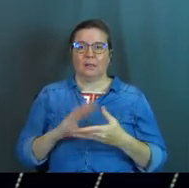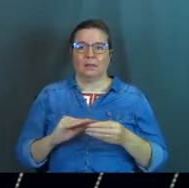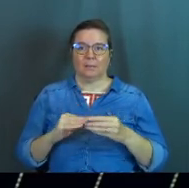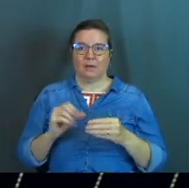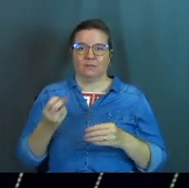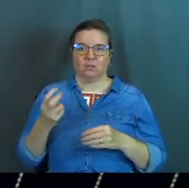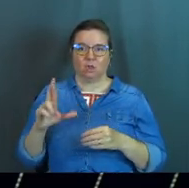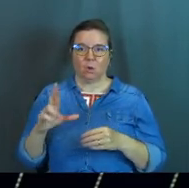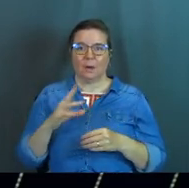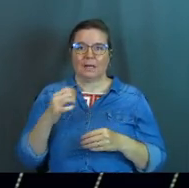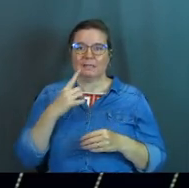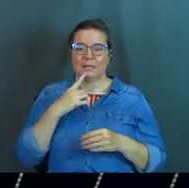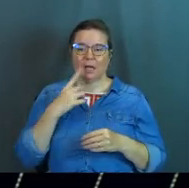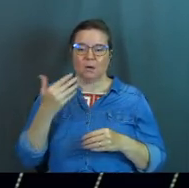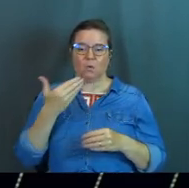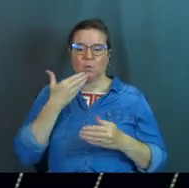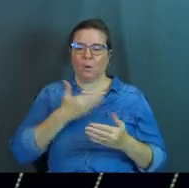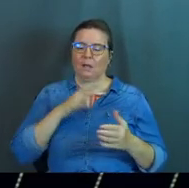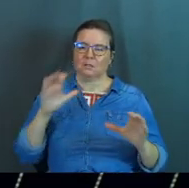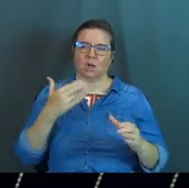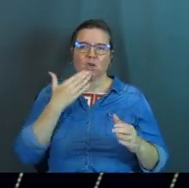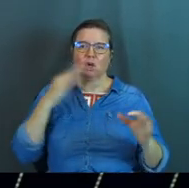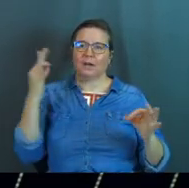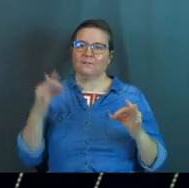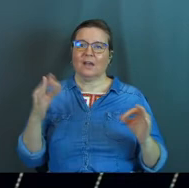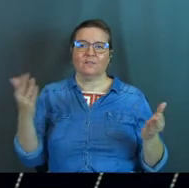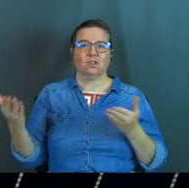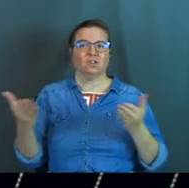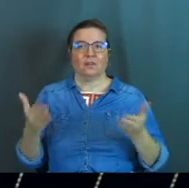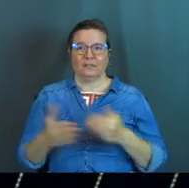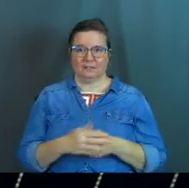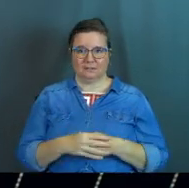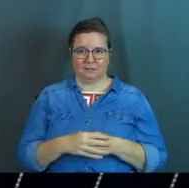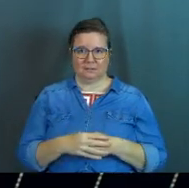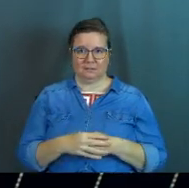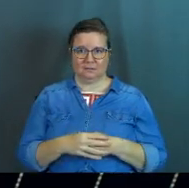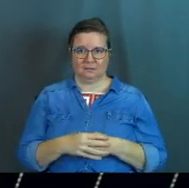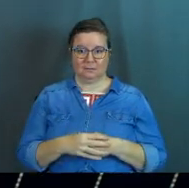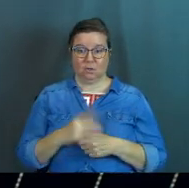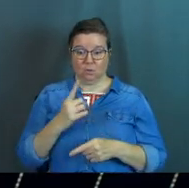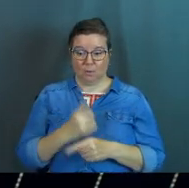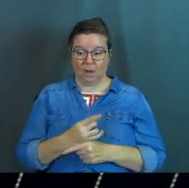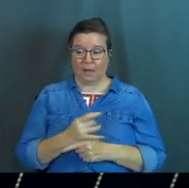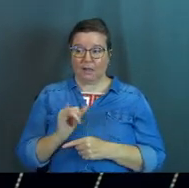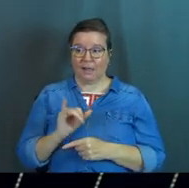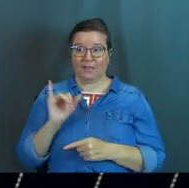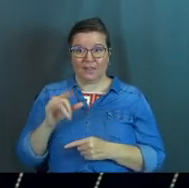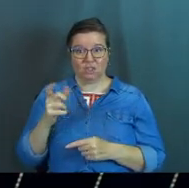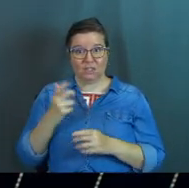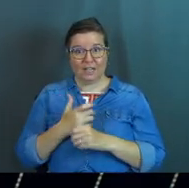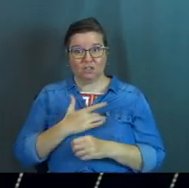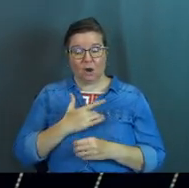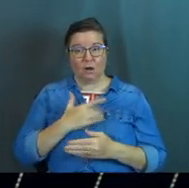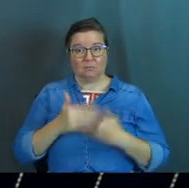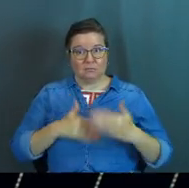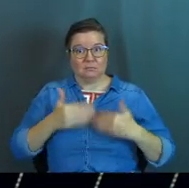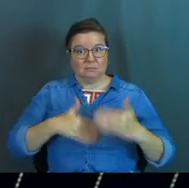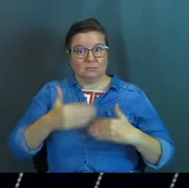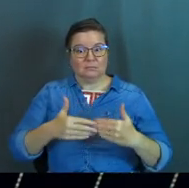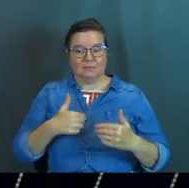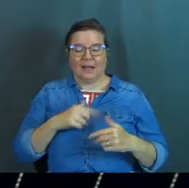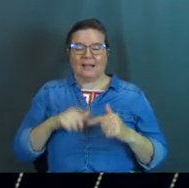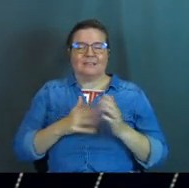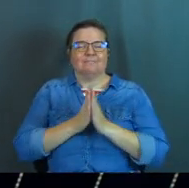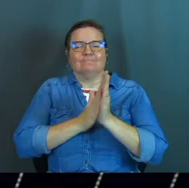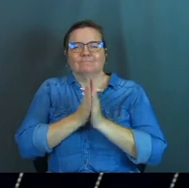parable of the sower and says, well done, good and faithful servant. Right? Like, That should get your heart going.